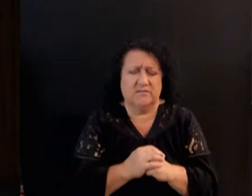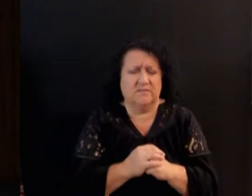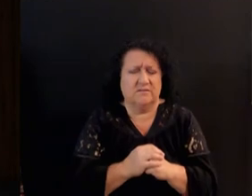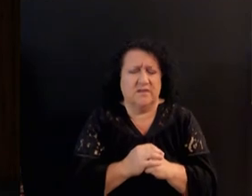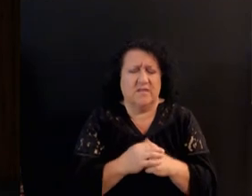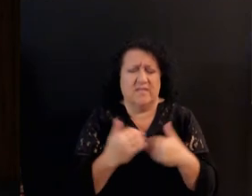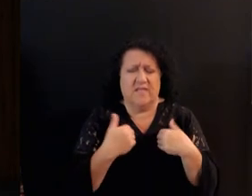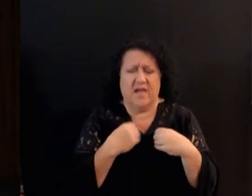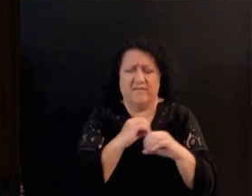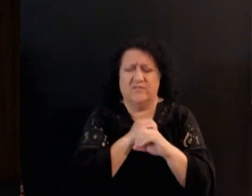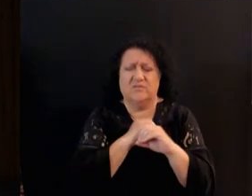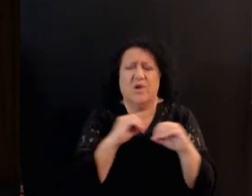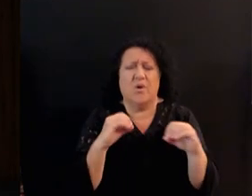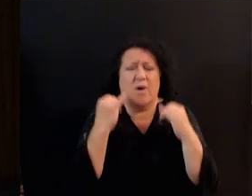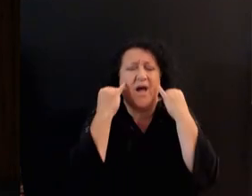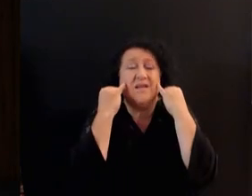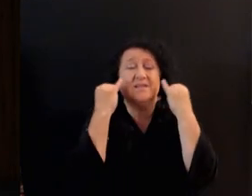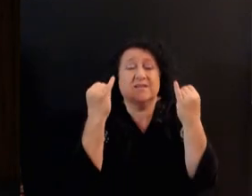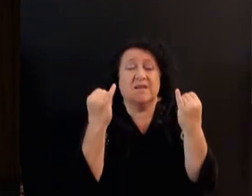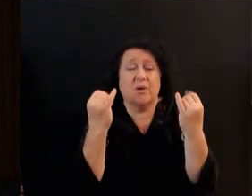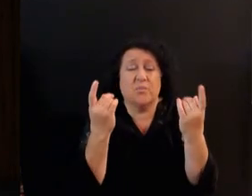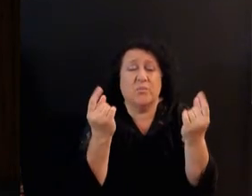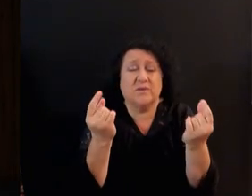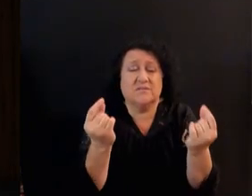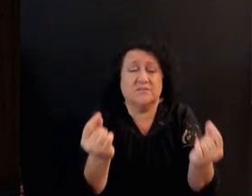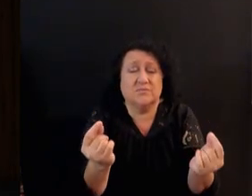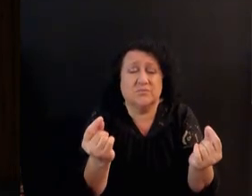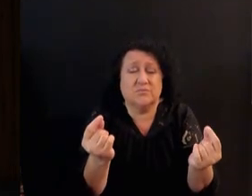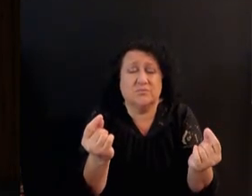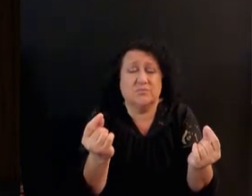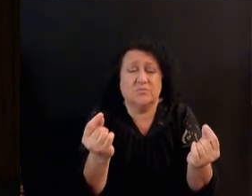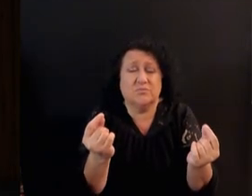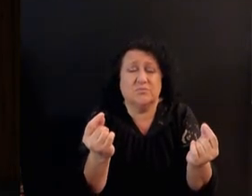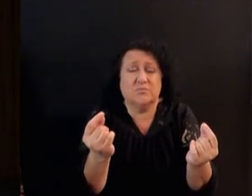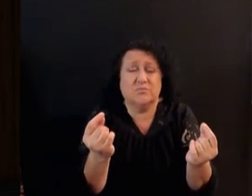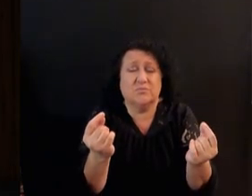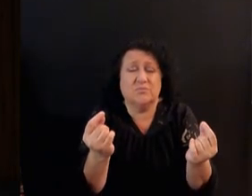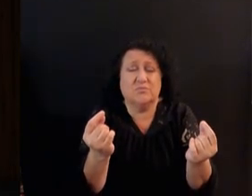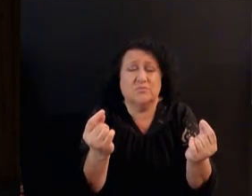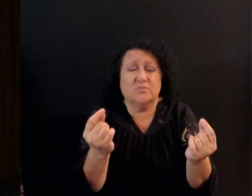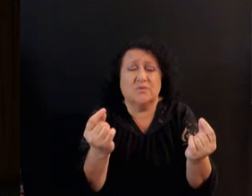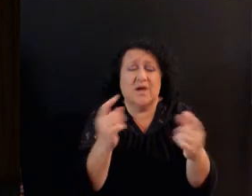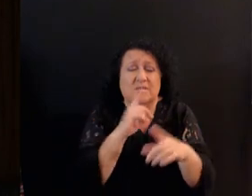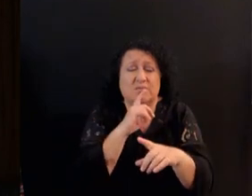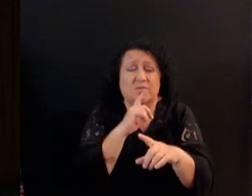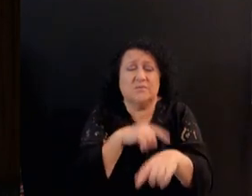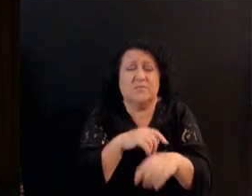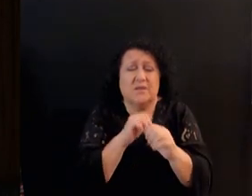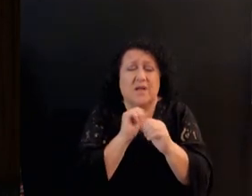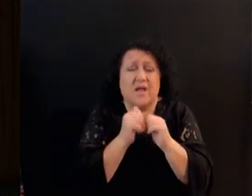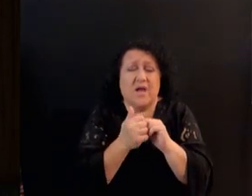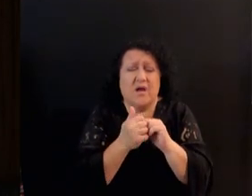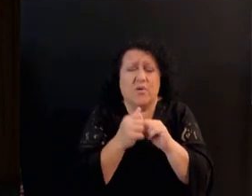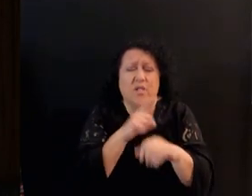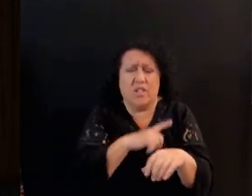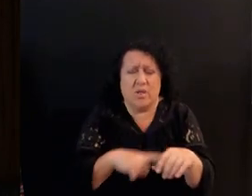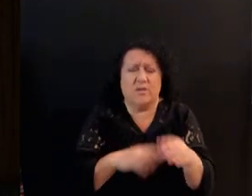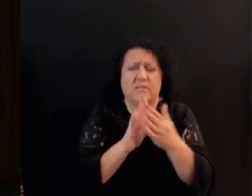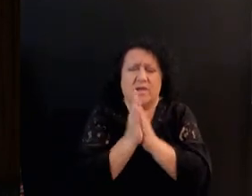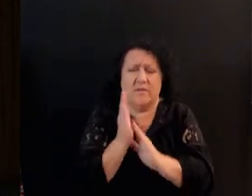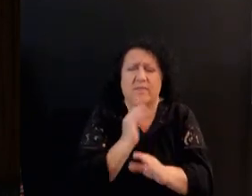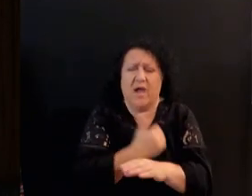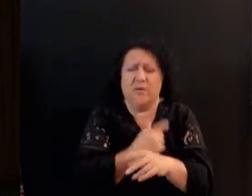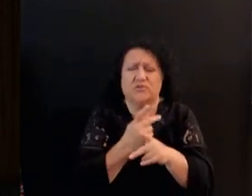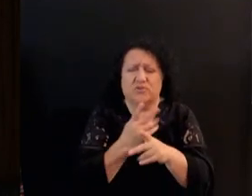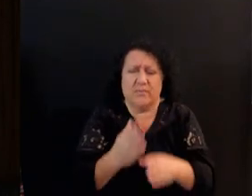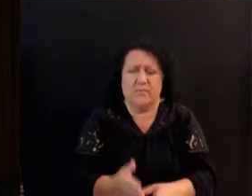idea how to respond to. Lord, be our shepherd. Give direction,